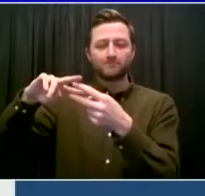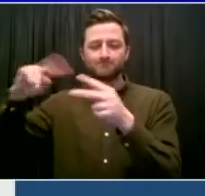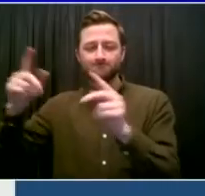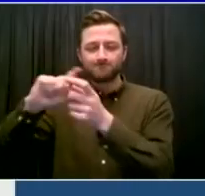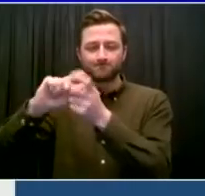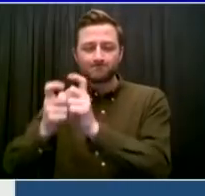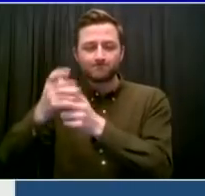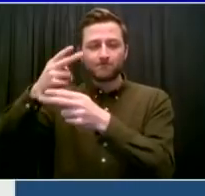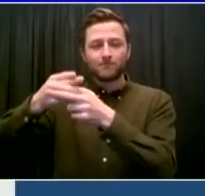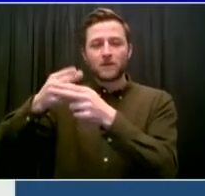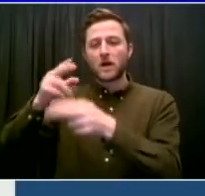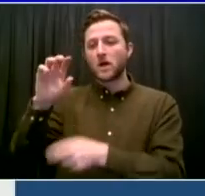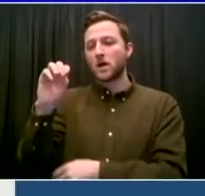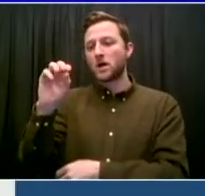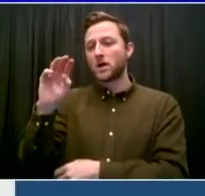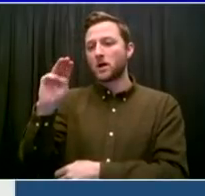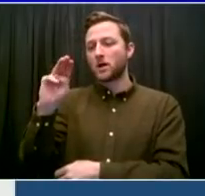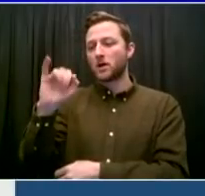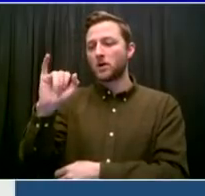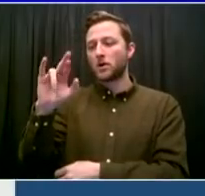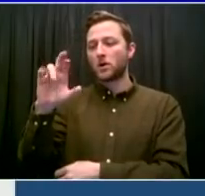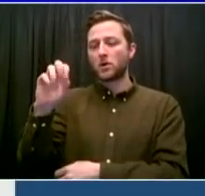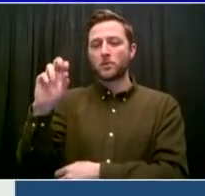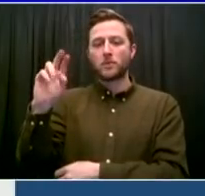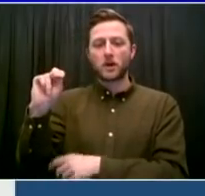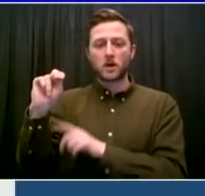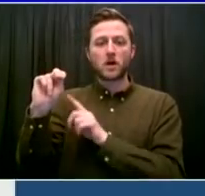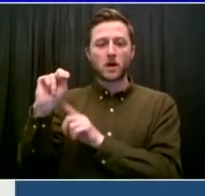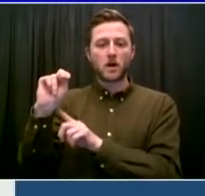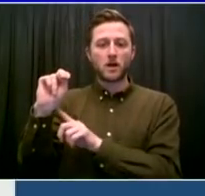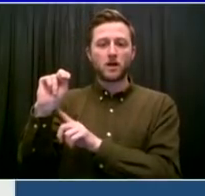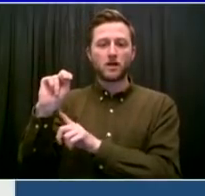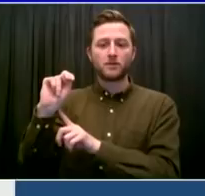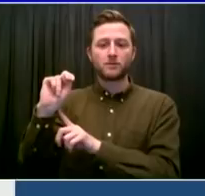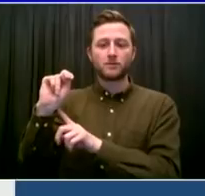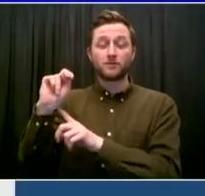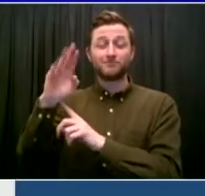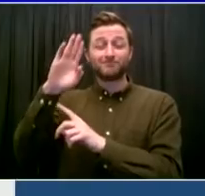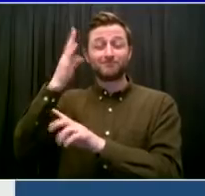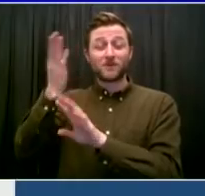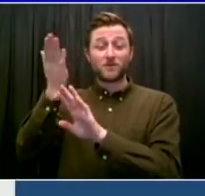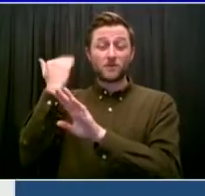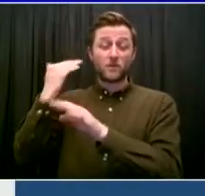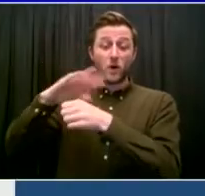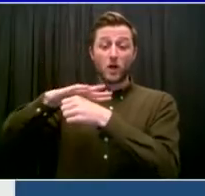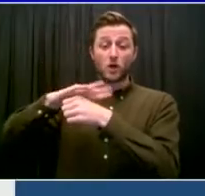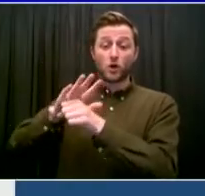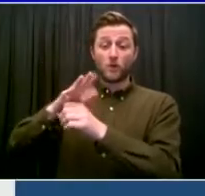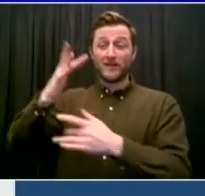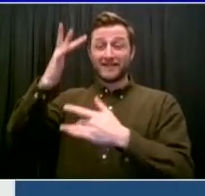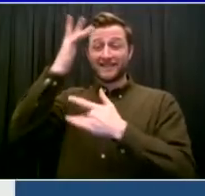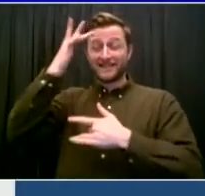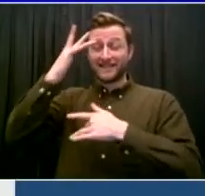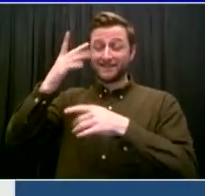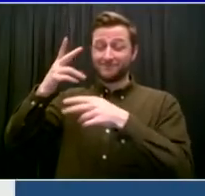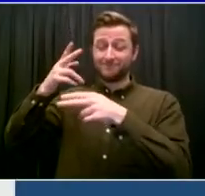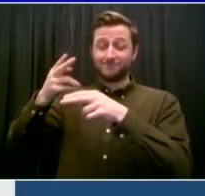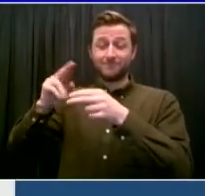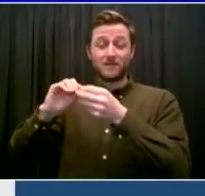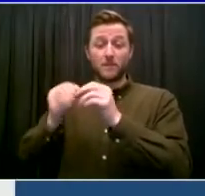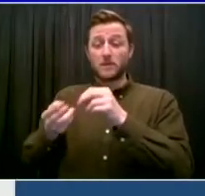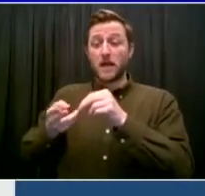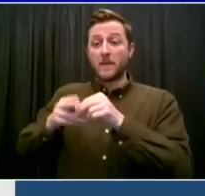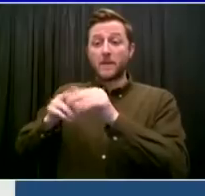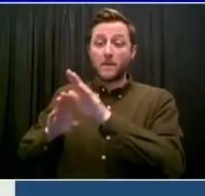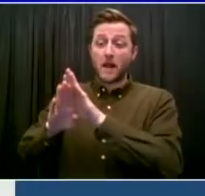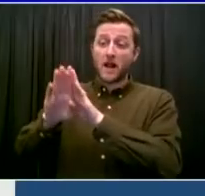talk about that a little later. The level of cases in New York City, they are declining. They are